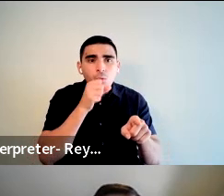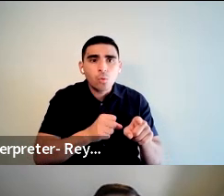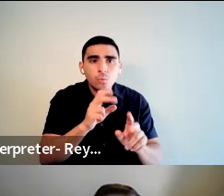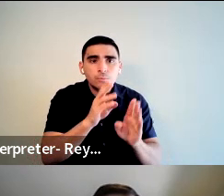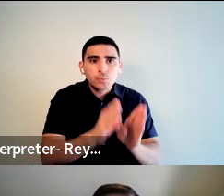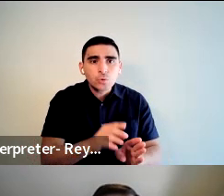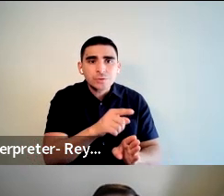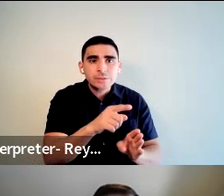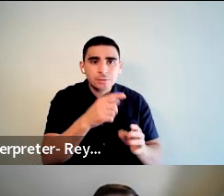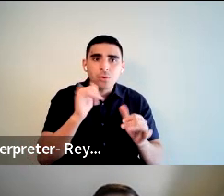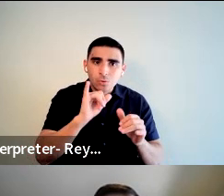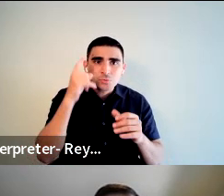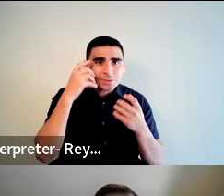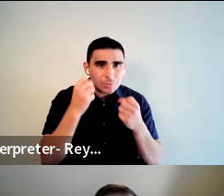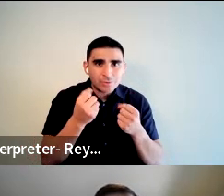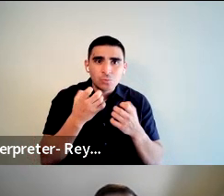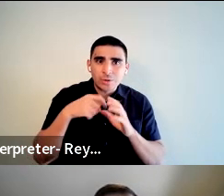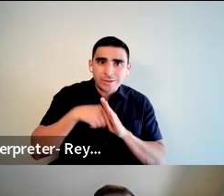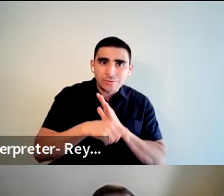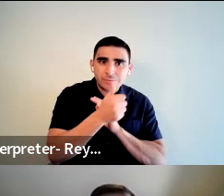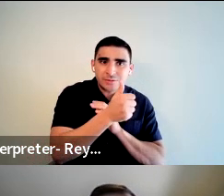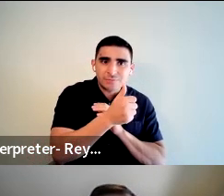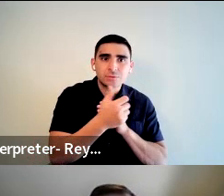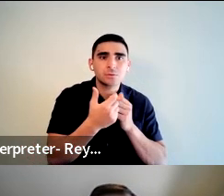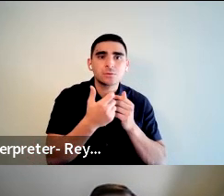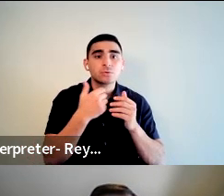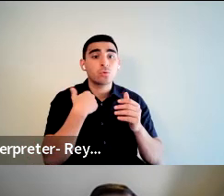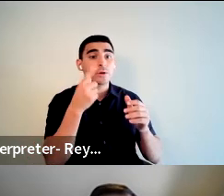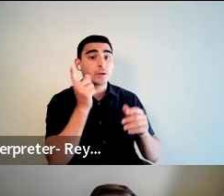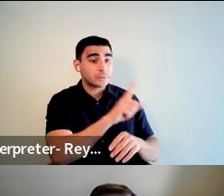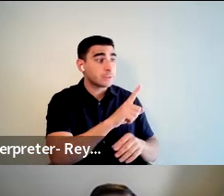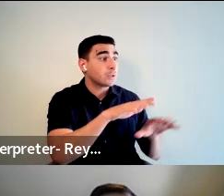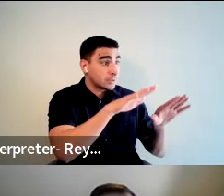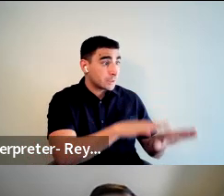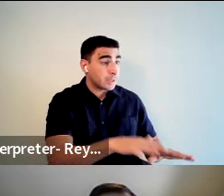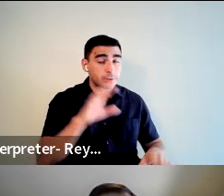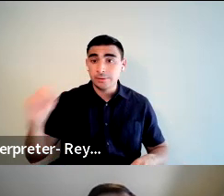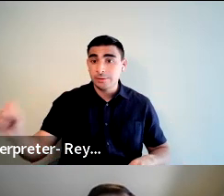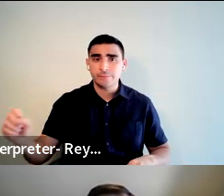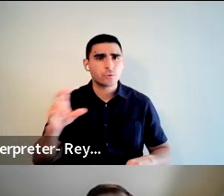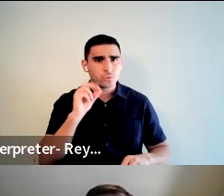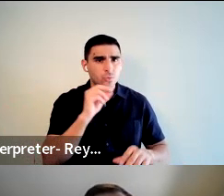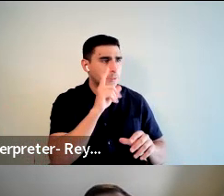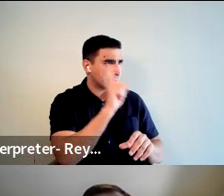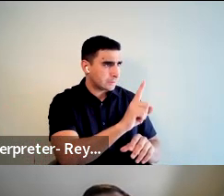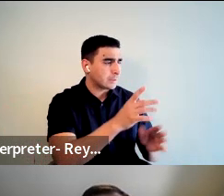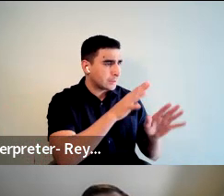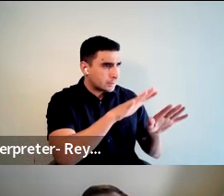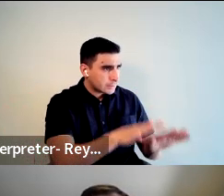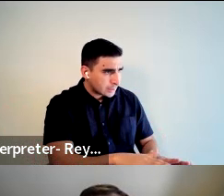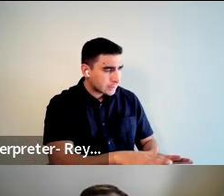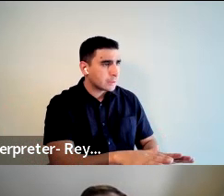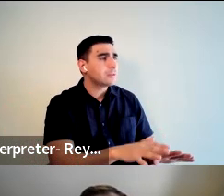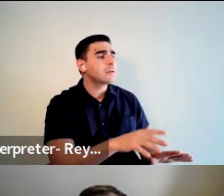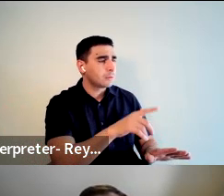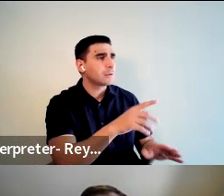suicide. So it's not a, we're going to come see you, de-escalate, and then just leave you. It's we'll come see you, de-escalate, give